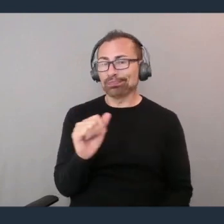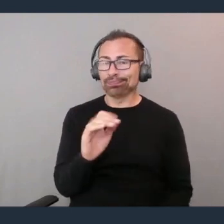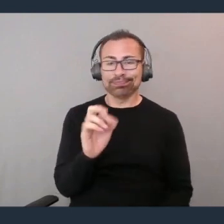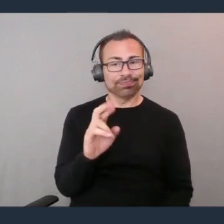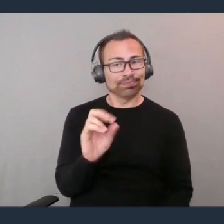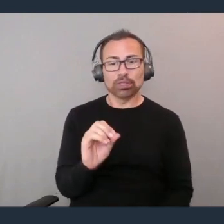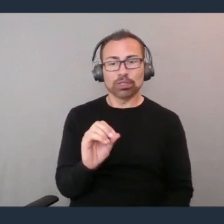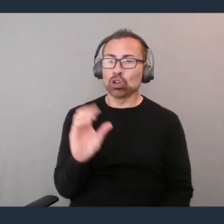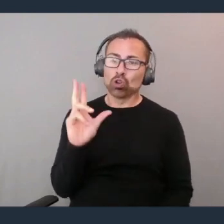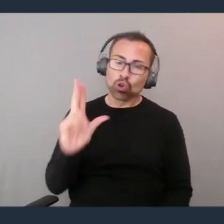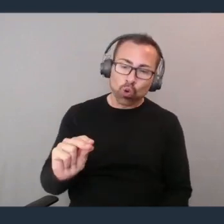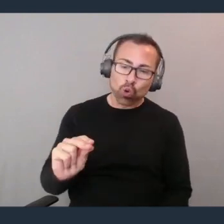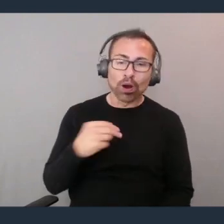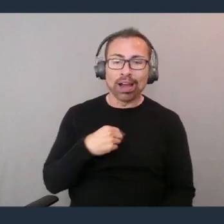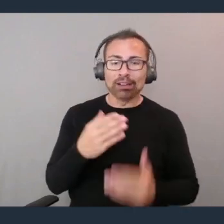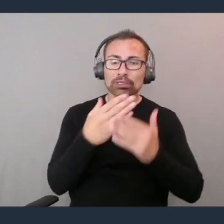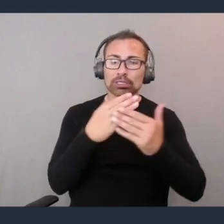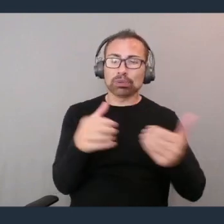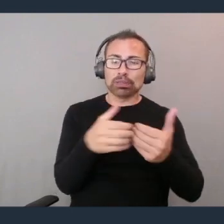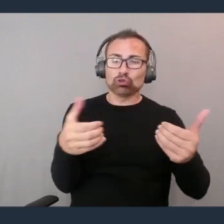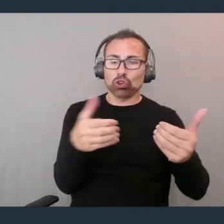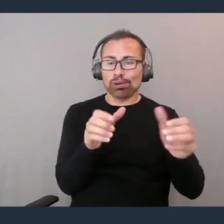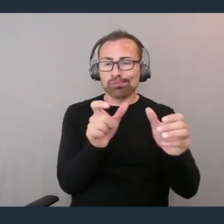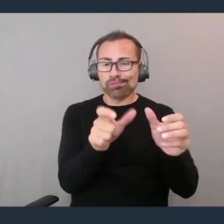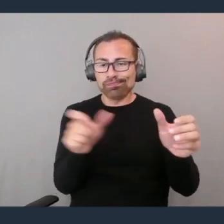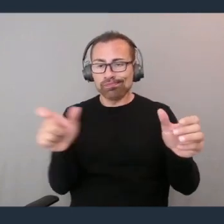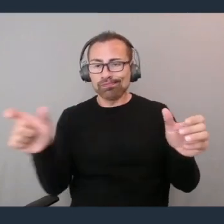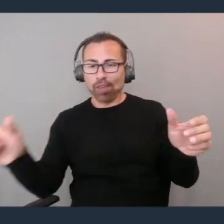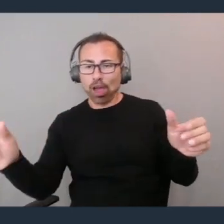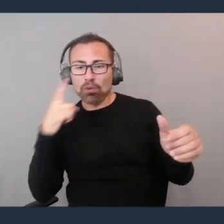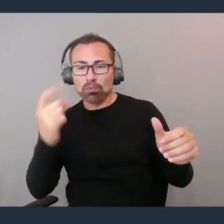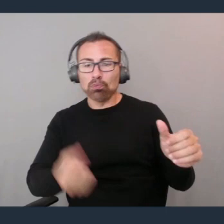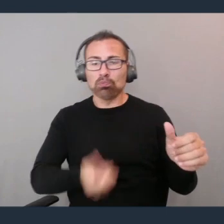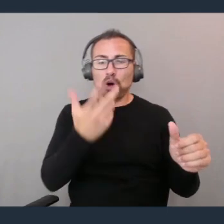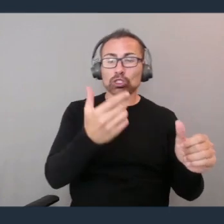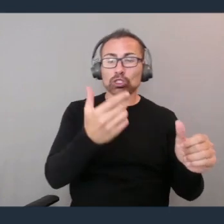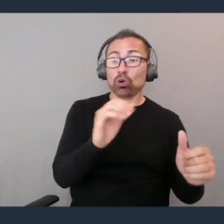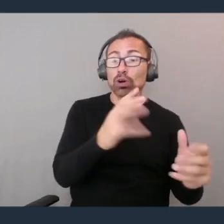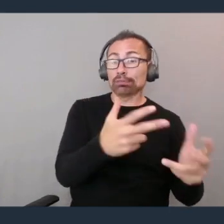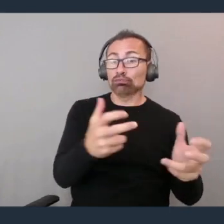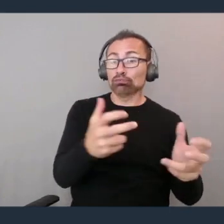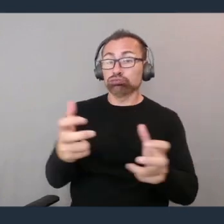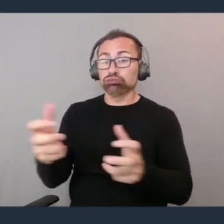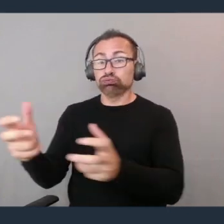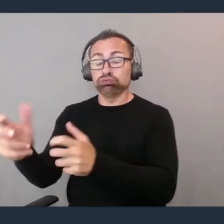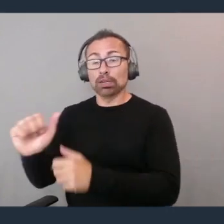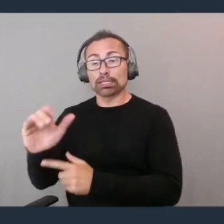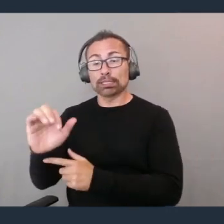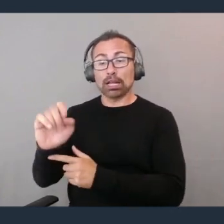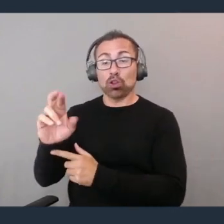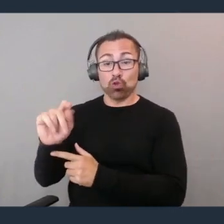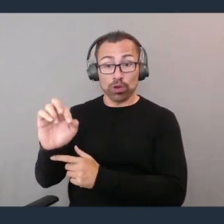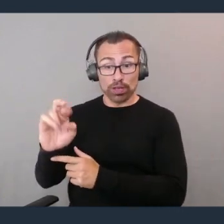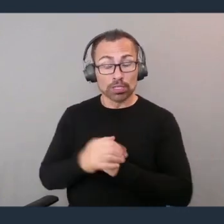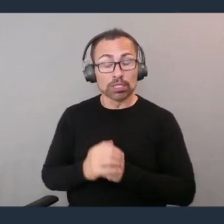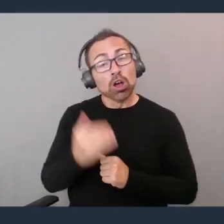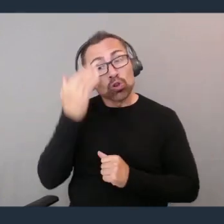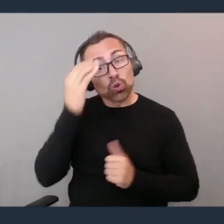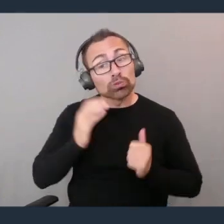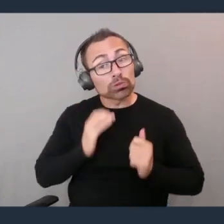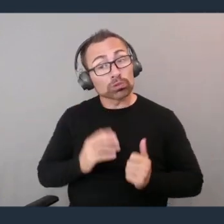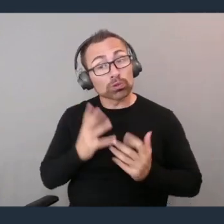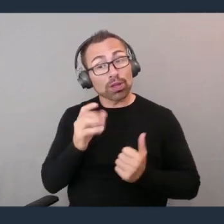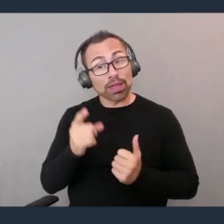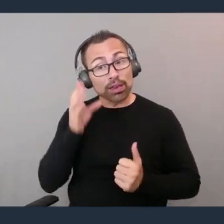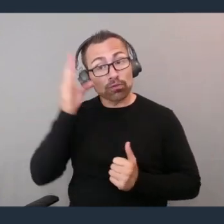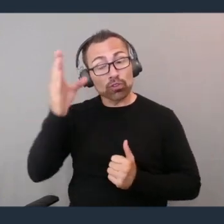across multiple accelerators. So what we did was, knowing that that's going to be something that our customers are looking for in the future, we added a